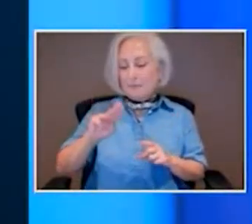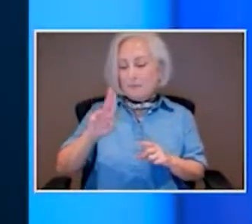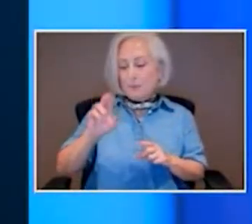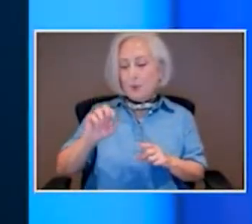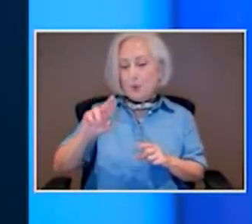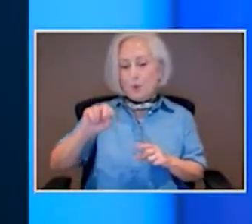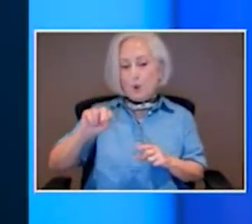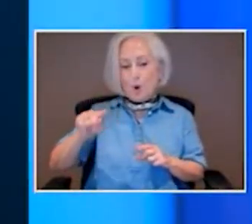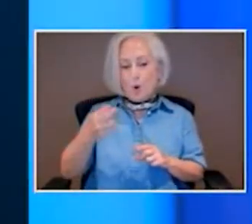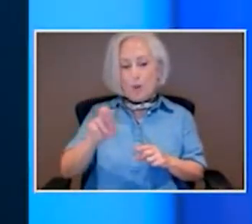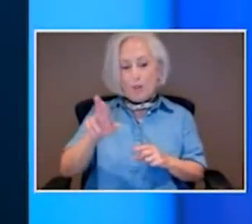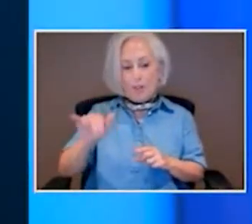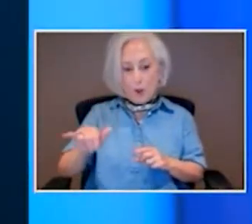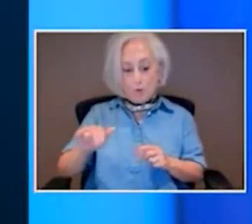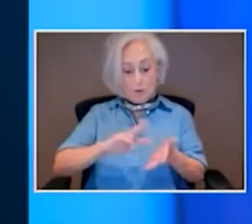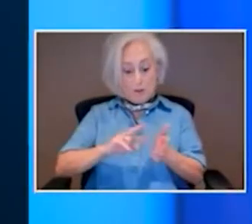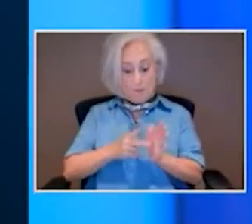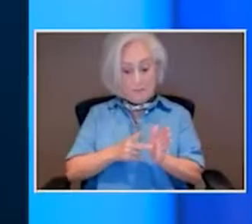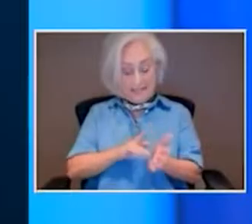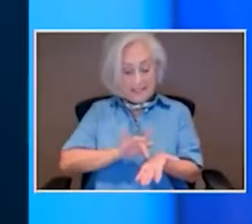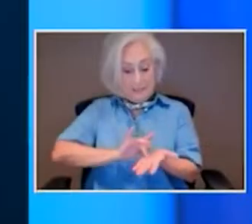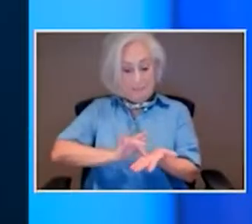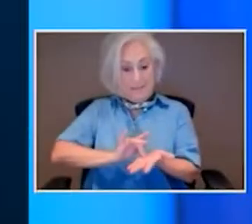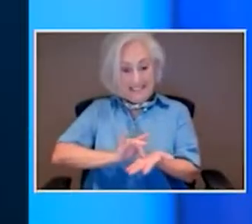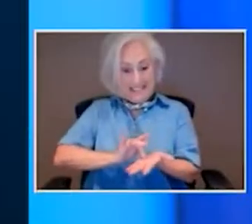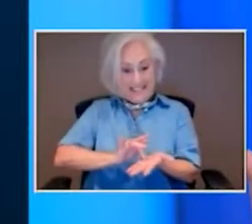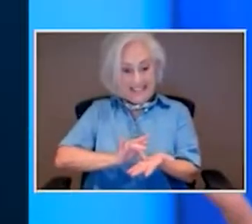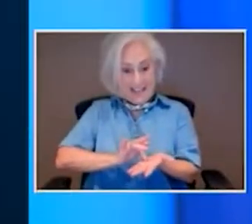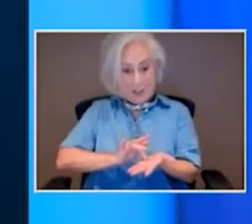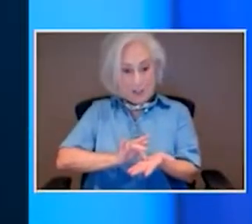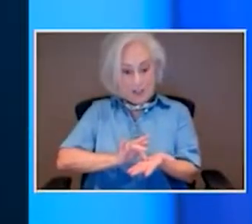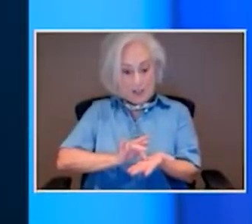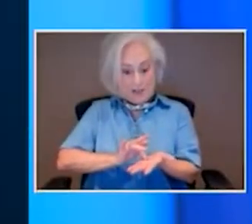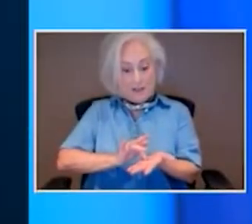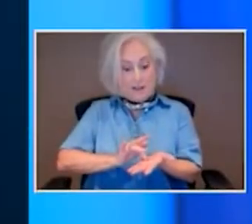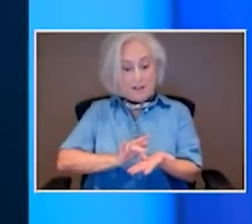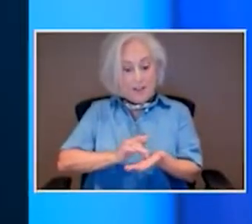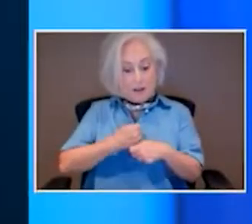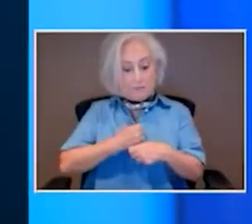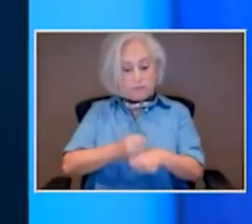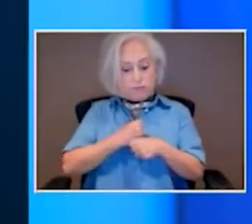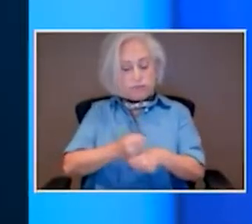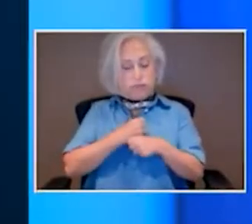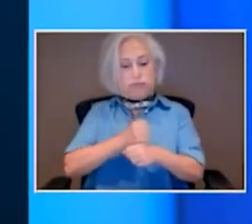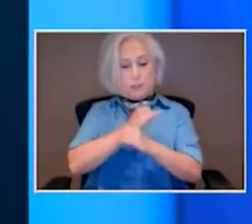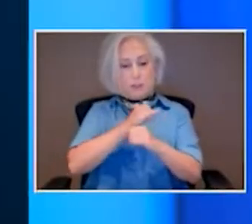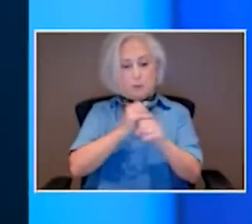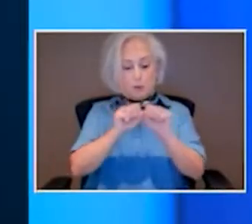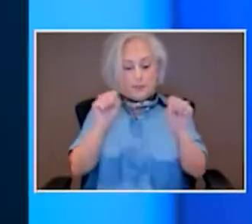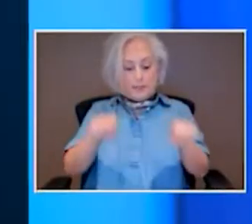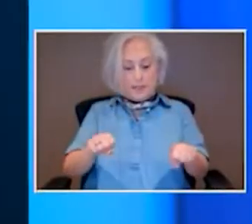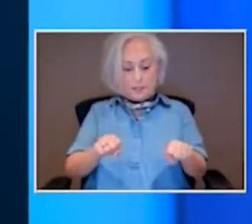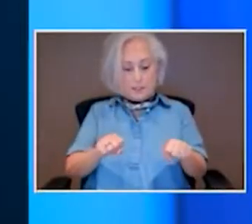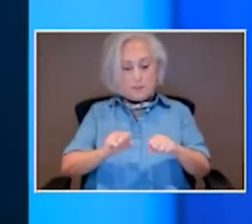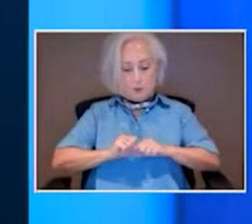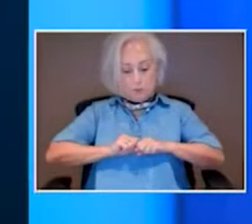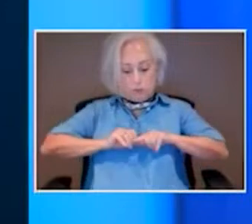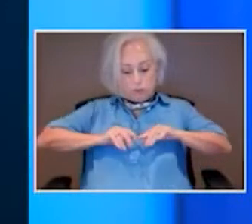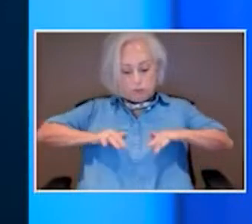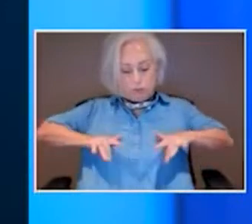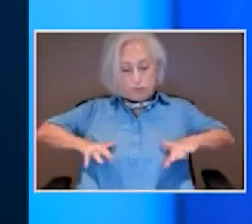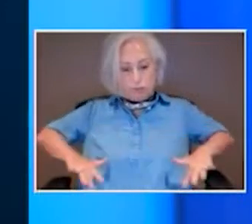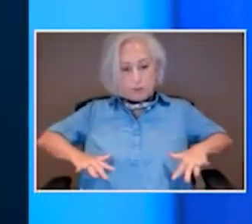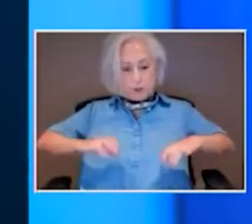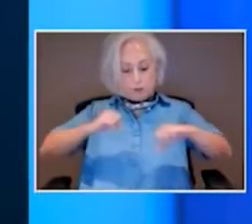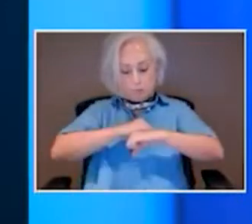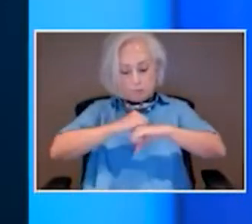be medications that actually elicit the immune system to be able to fight the cancer. We are fortunate that we have developed